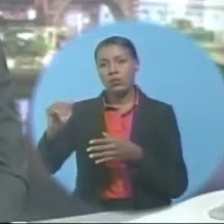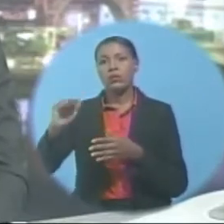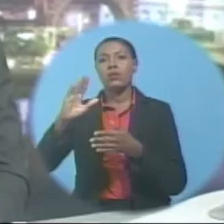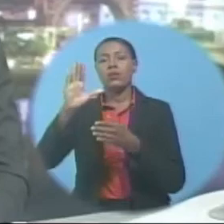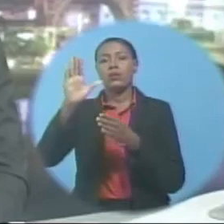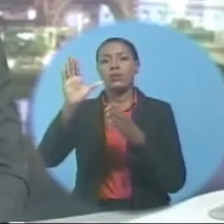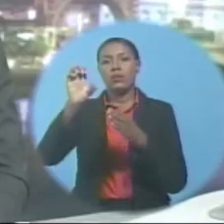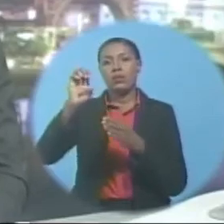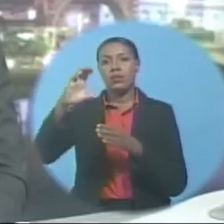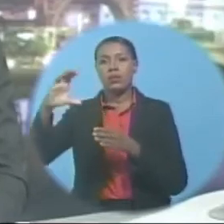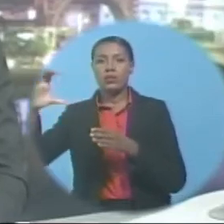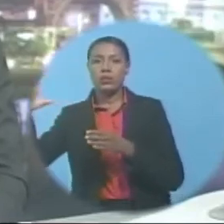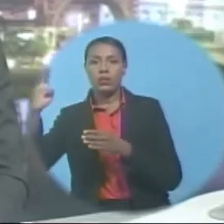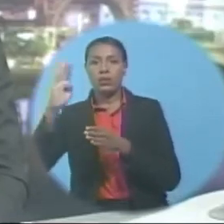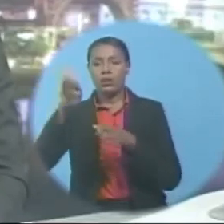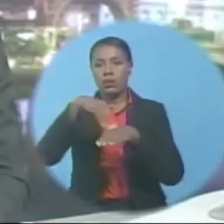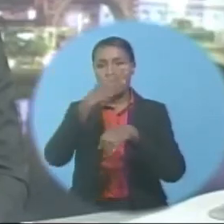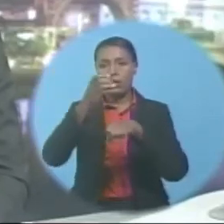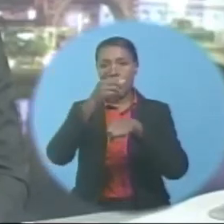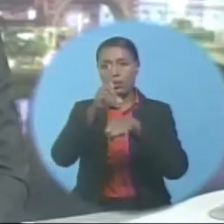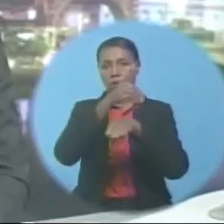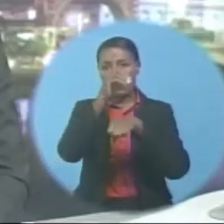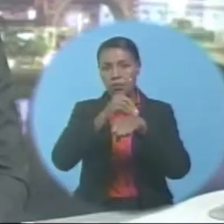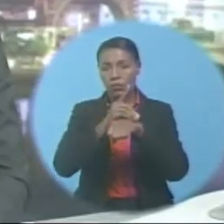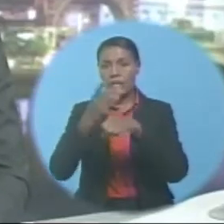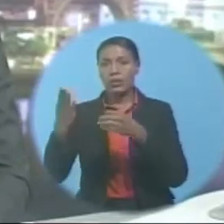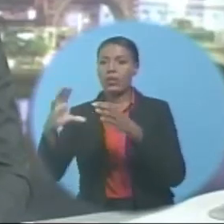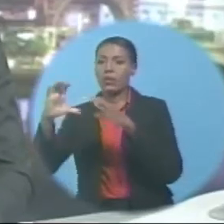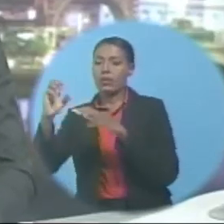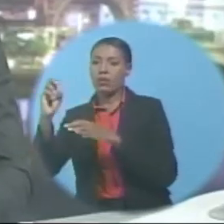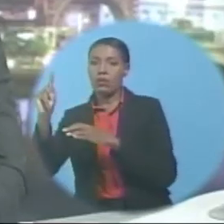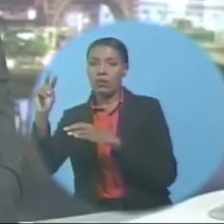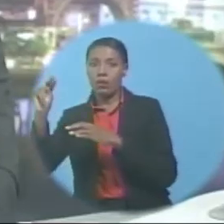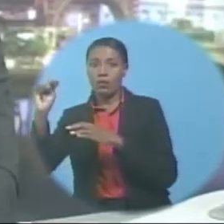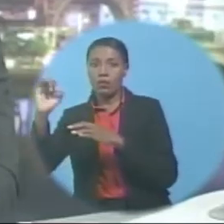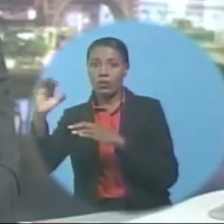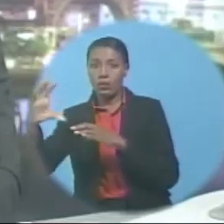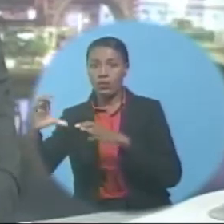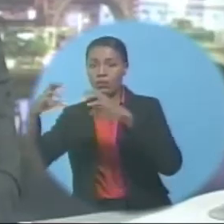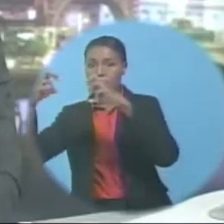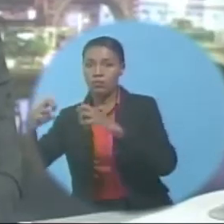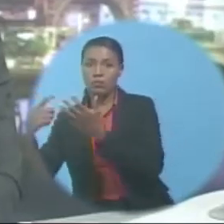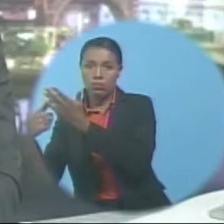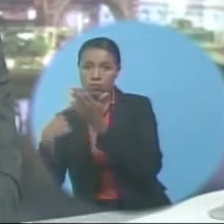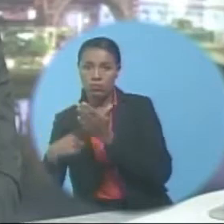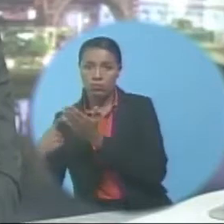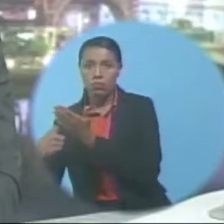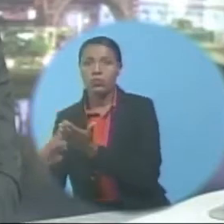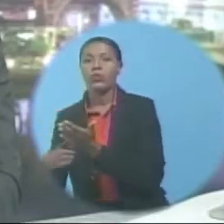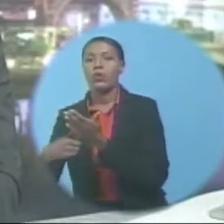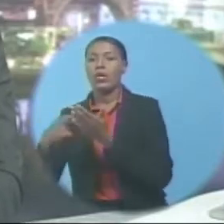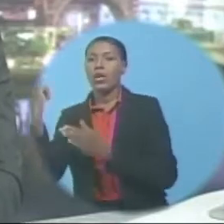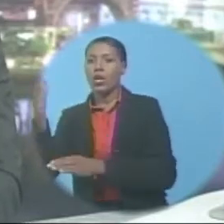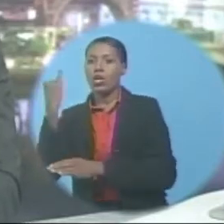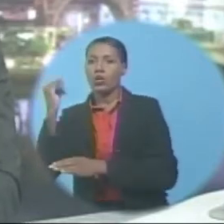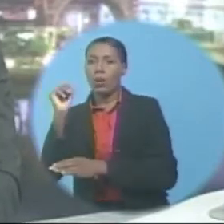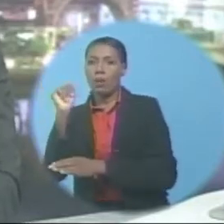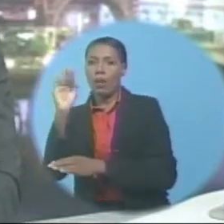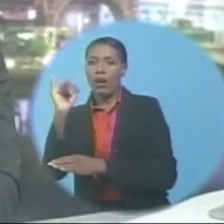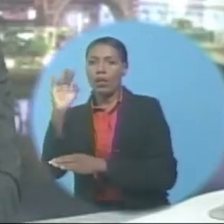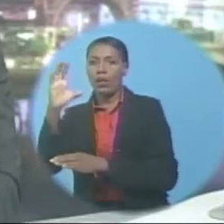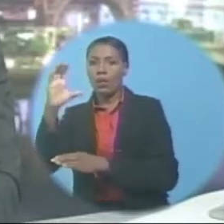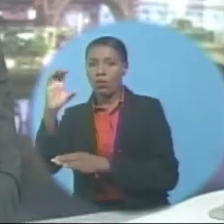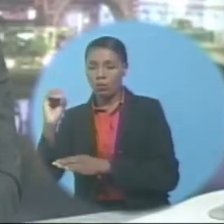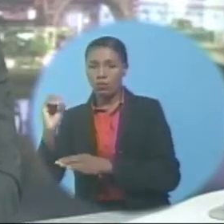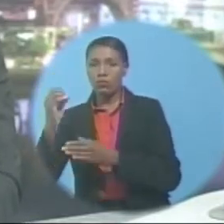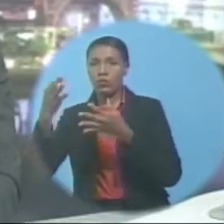Dominica, it was reported that the council received a report from the Technical Core Committee on Insurance, BICO, which